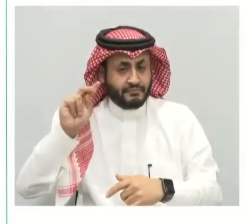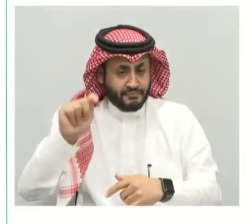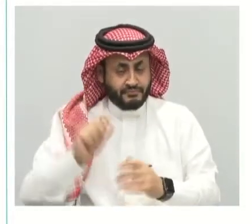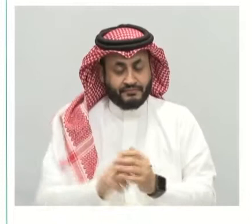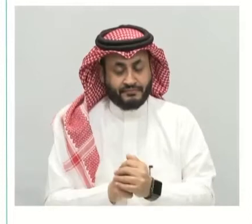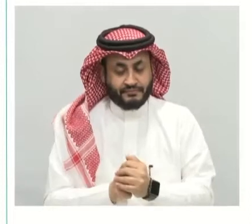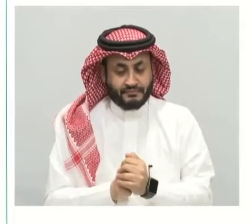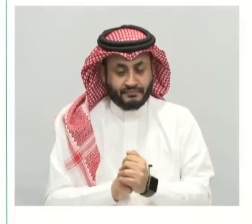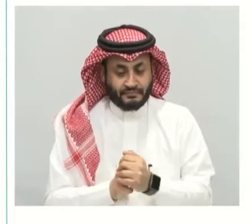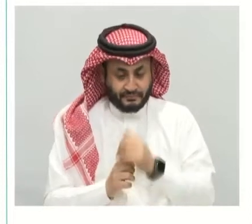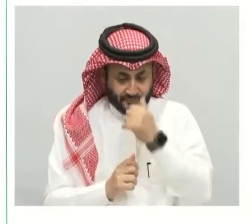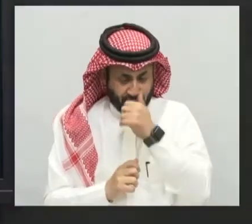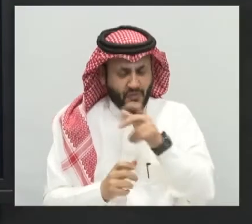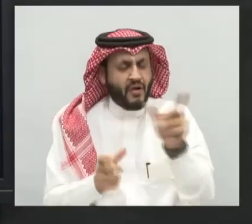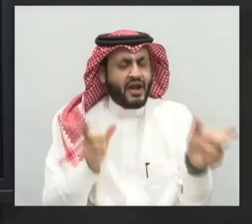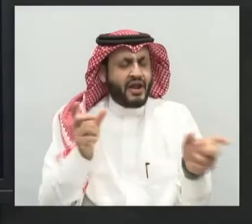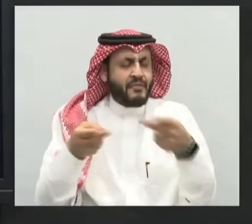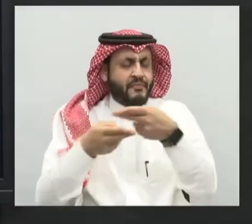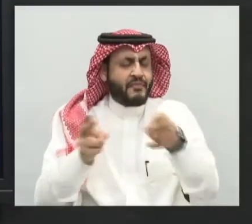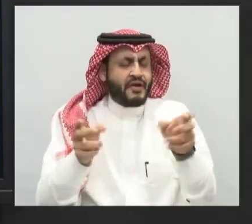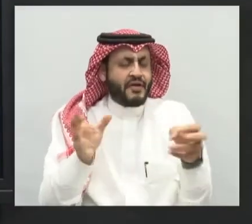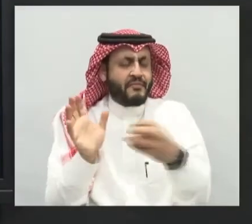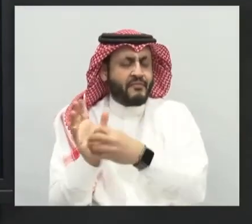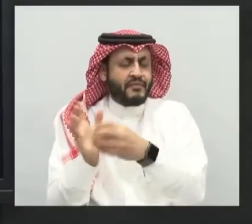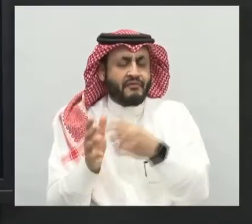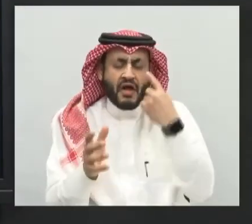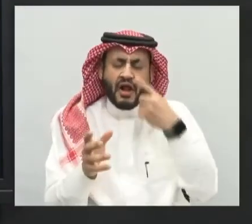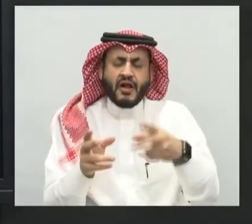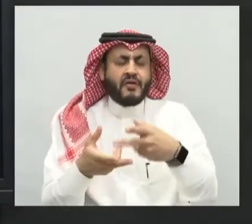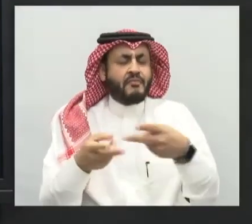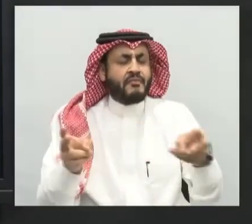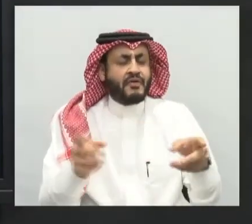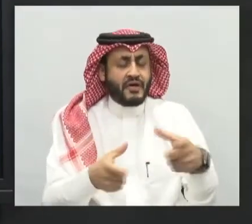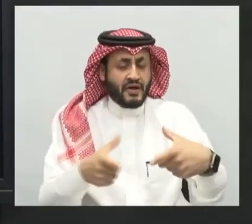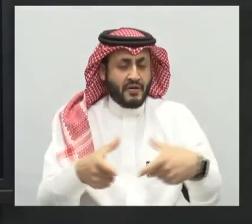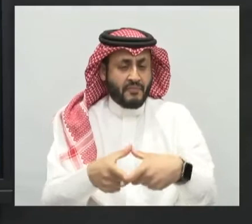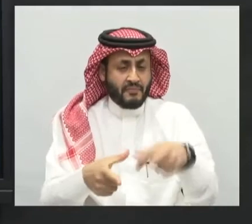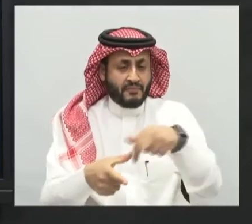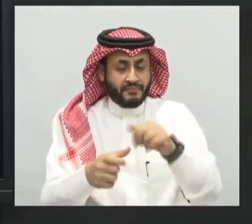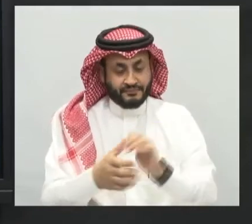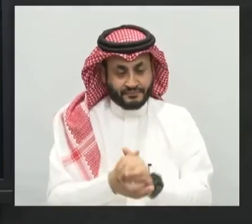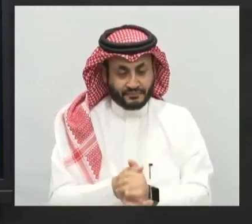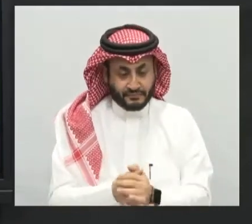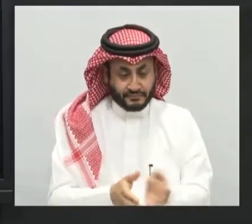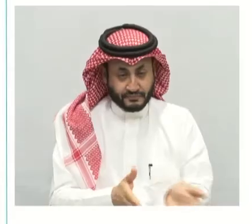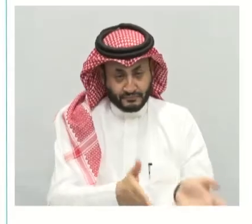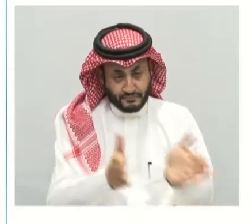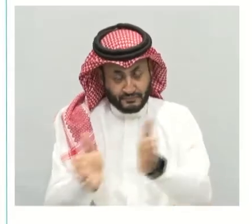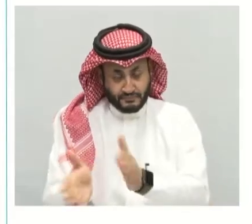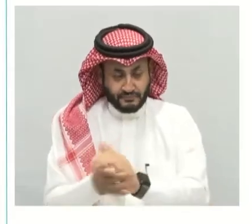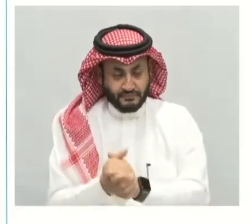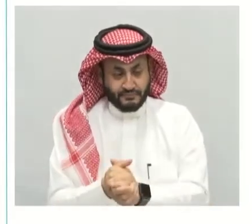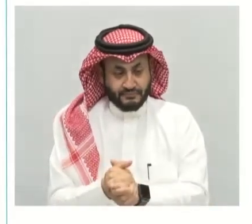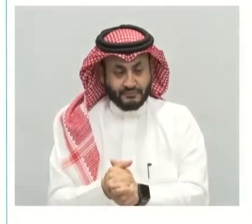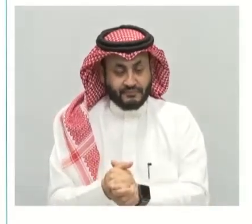in different places. Usually we can see in a town or a city. So we have